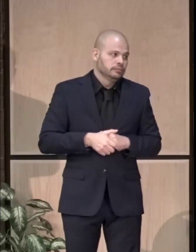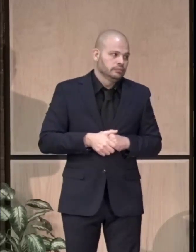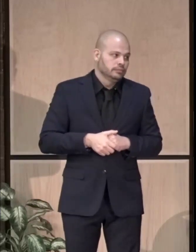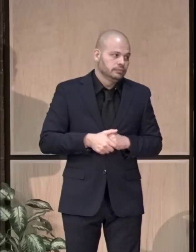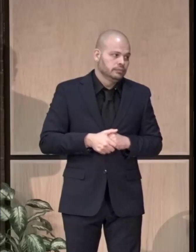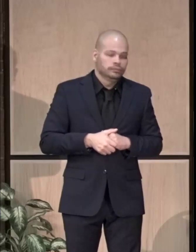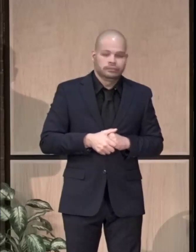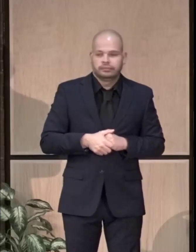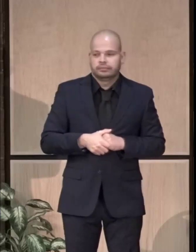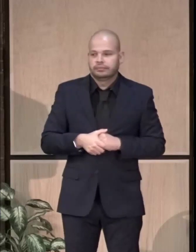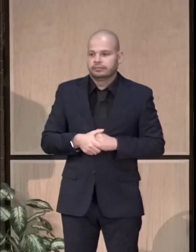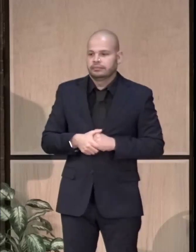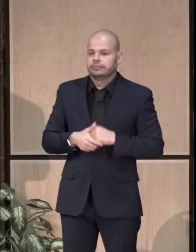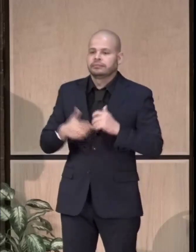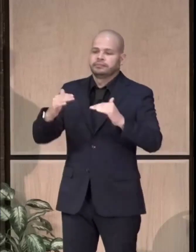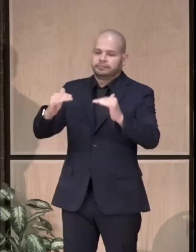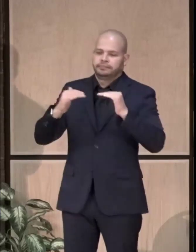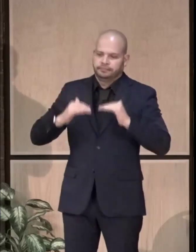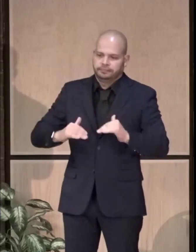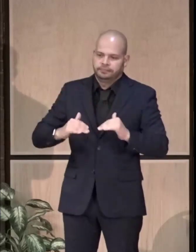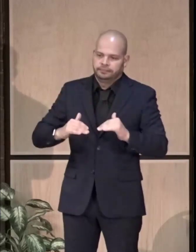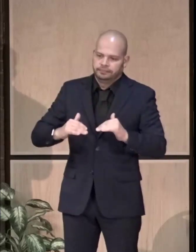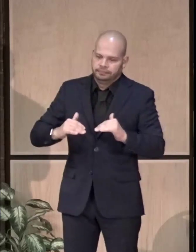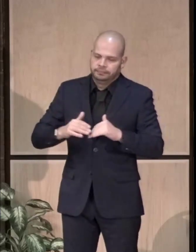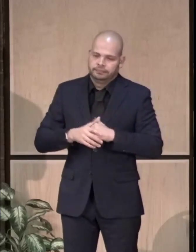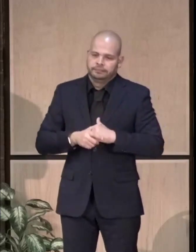Then you go on.